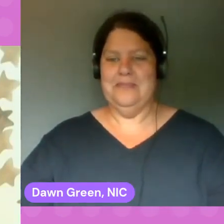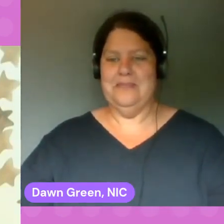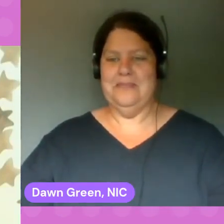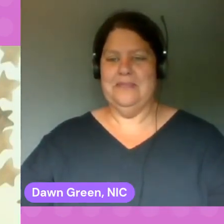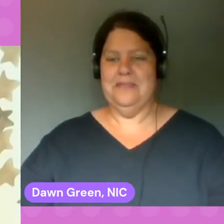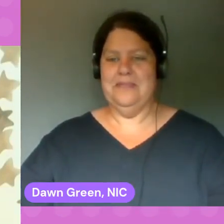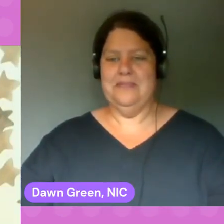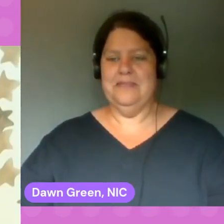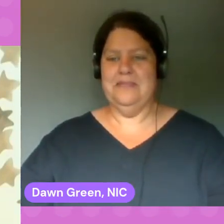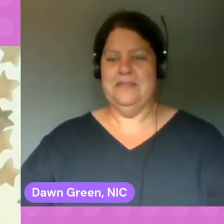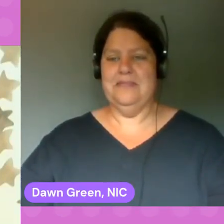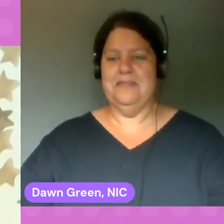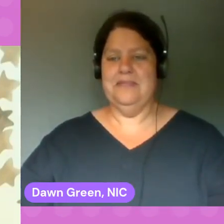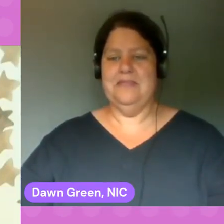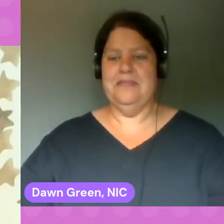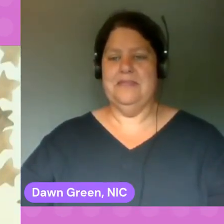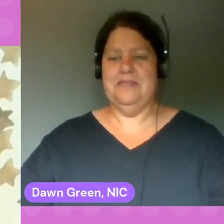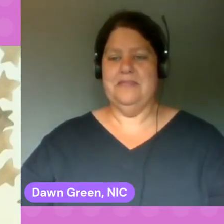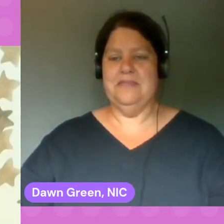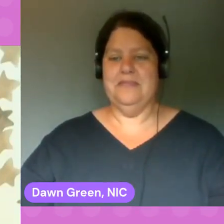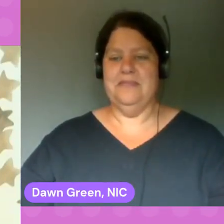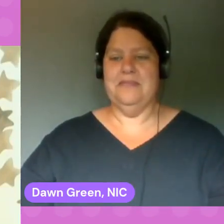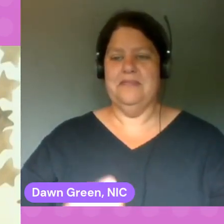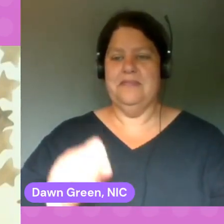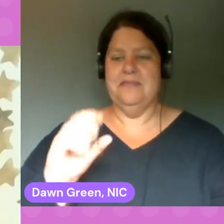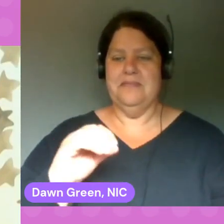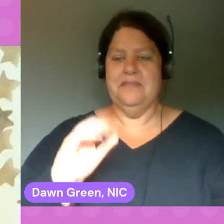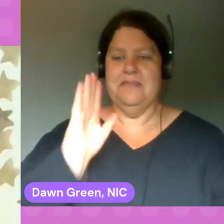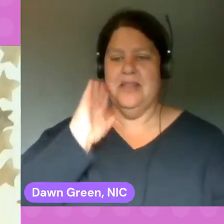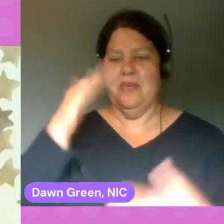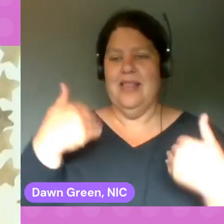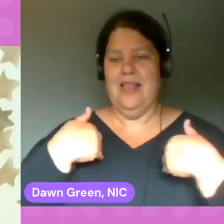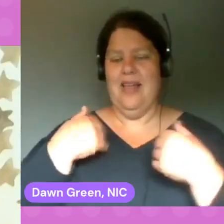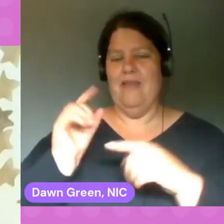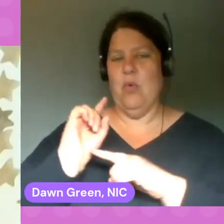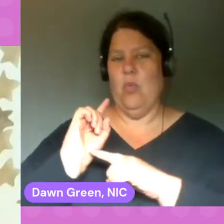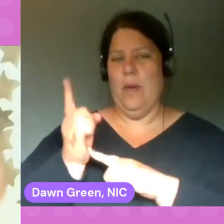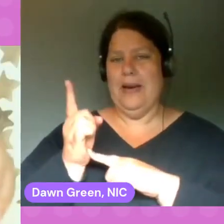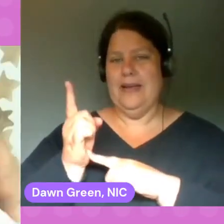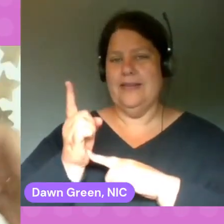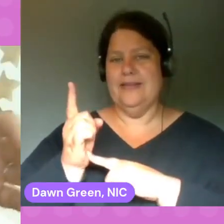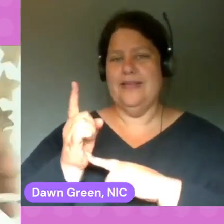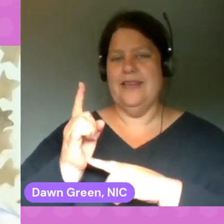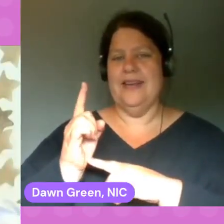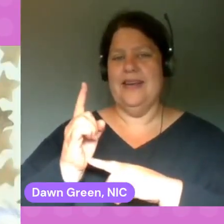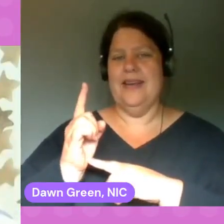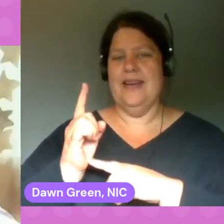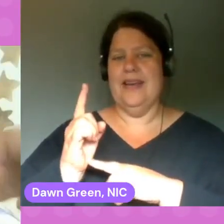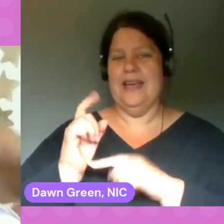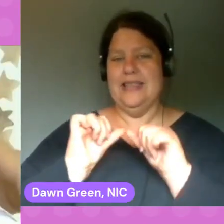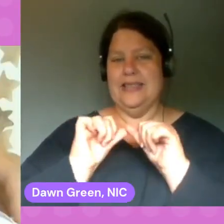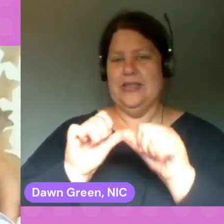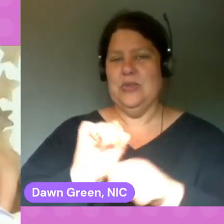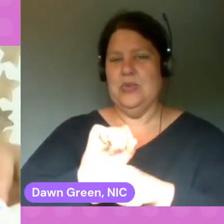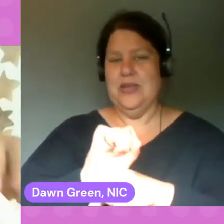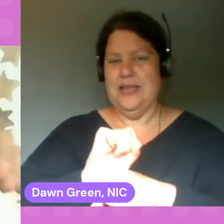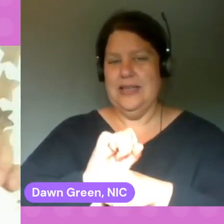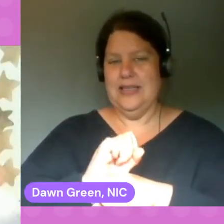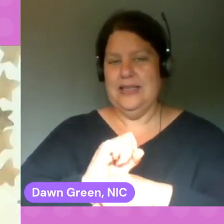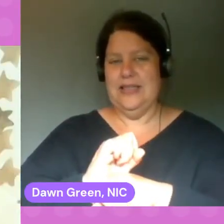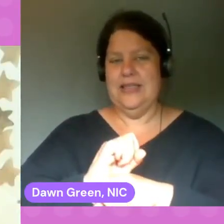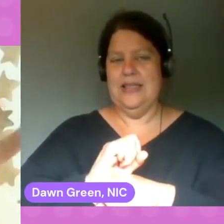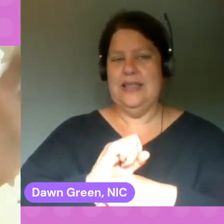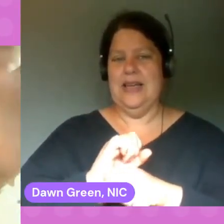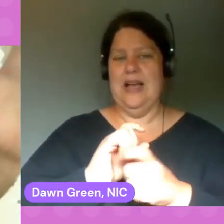So we'll have just about 1 more minute to be working and tinkering on the parts.